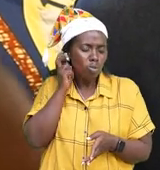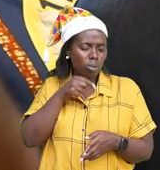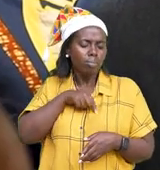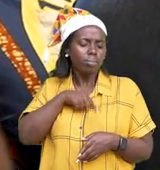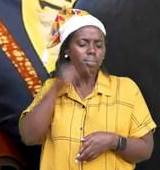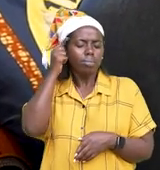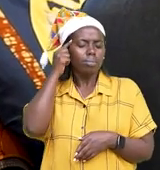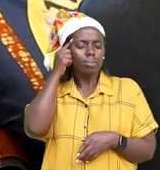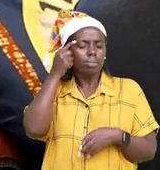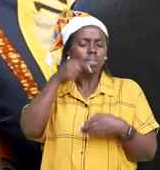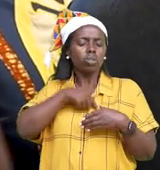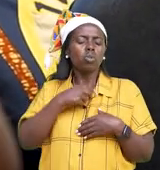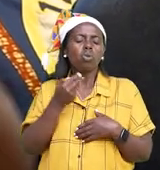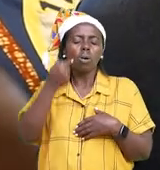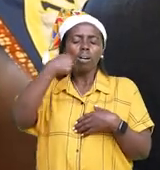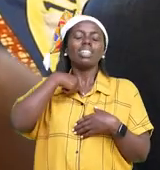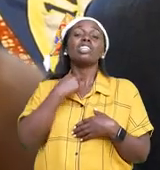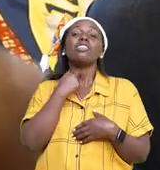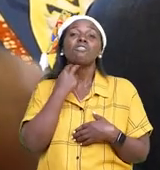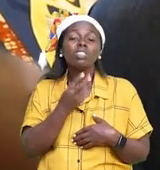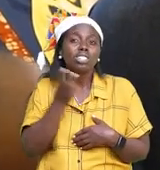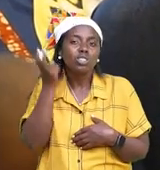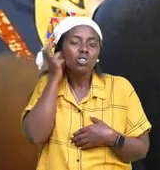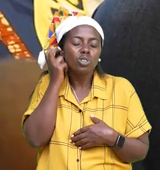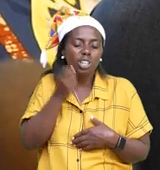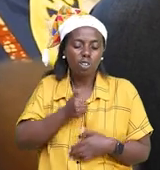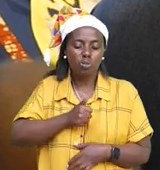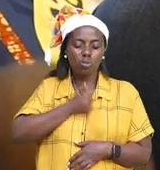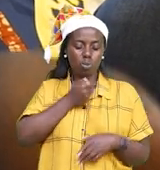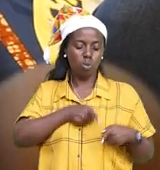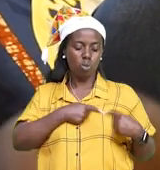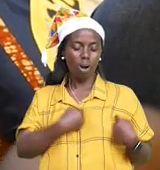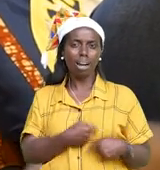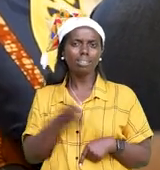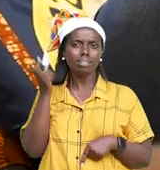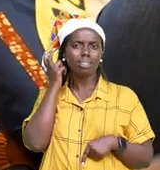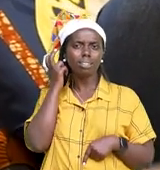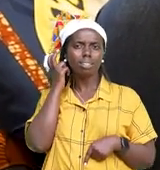thoughts, your inner voice. Listen to your heart.